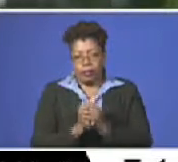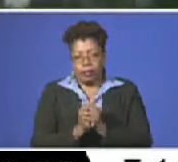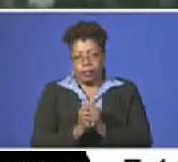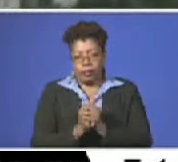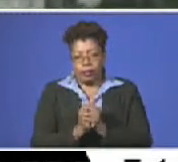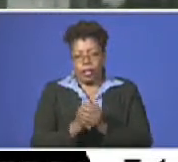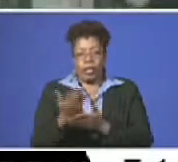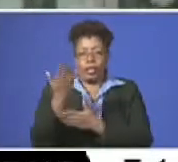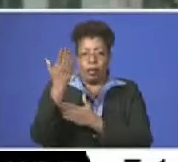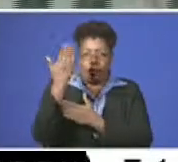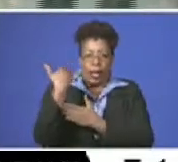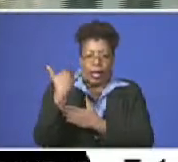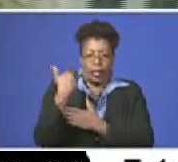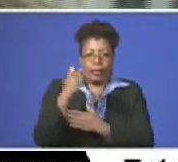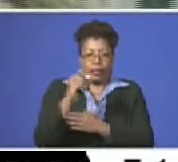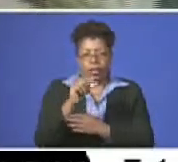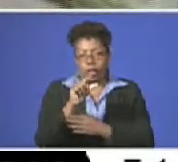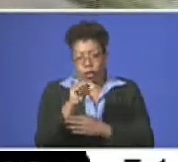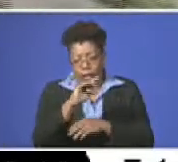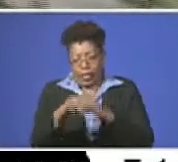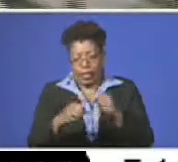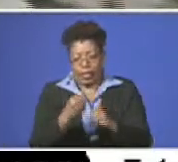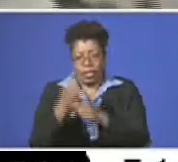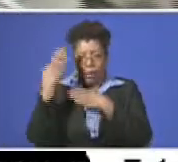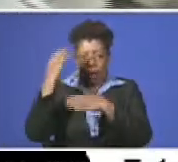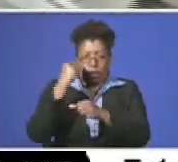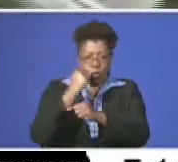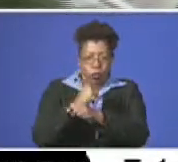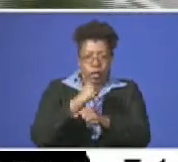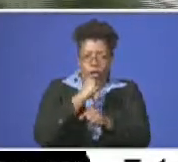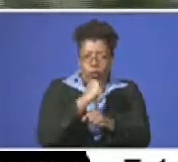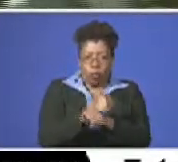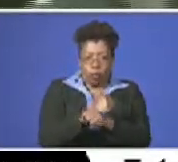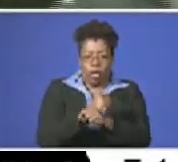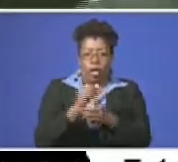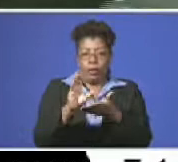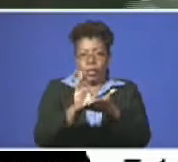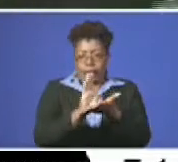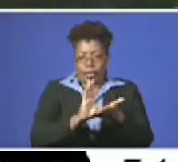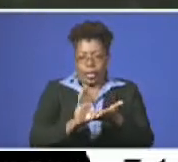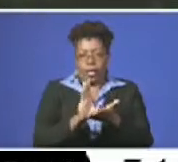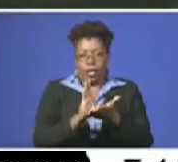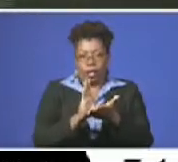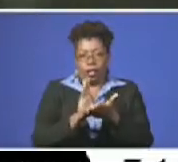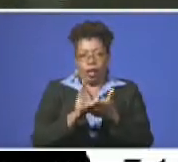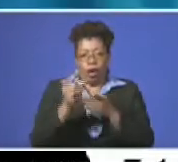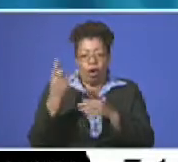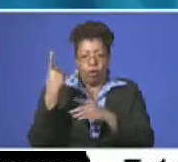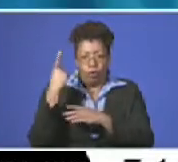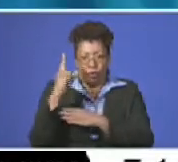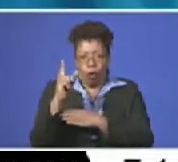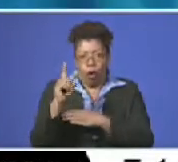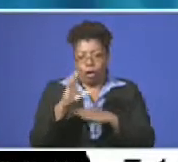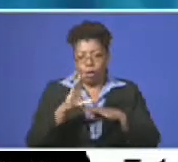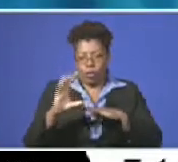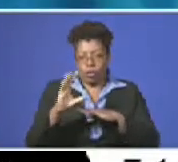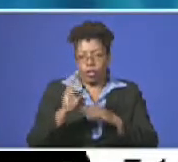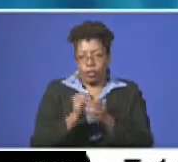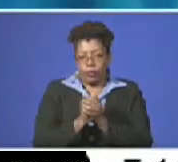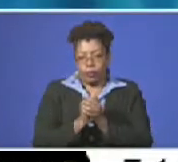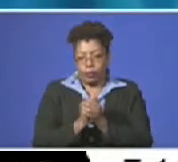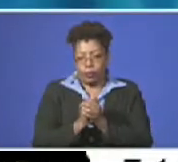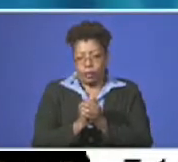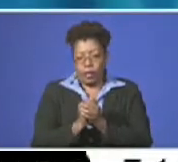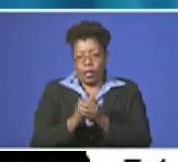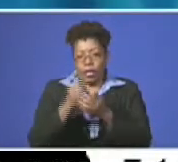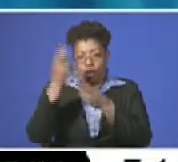For the past two decades, the Bahamas has been working feverishly to become a center for international commercial arbitration. Minister of Finance, Prime Minister the